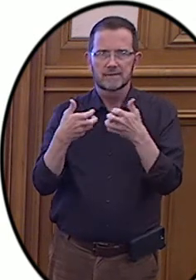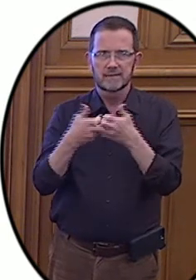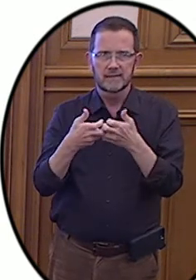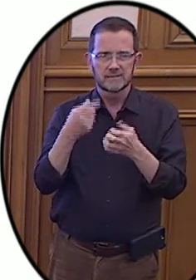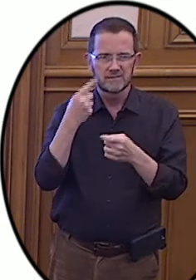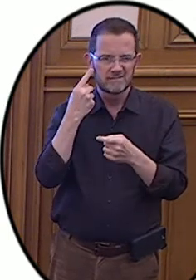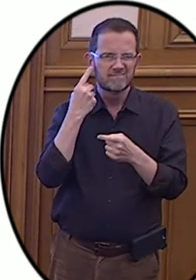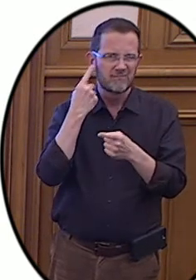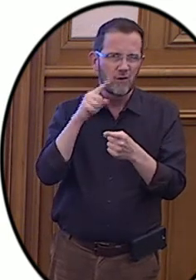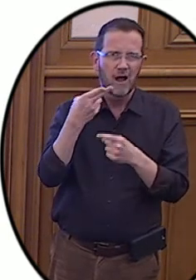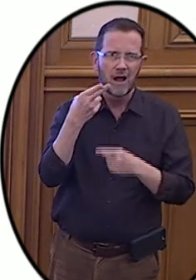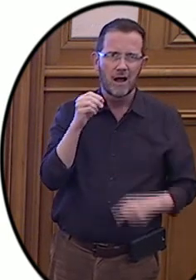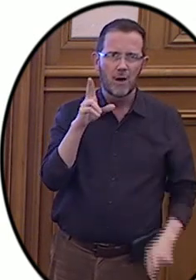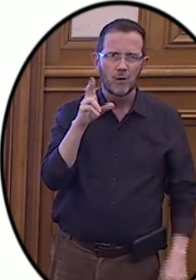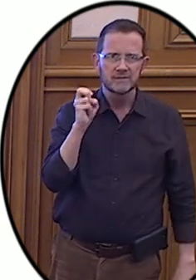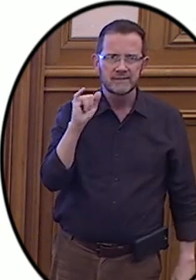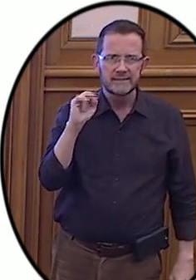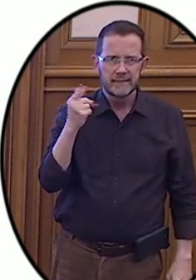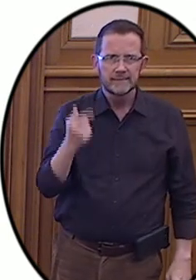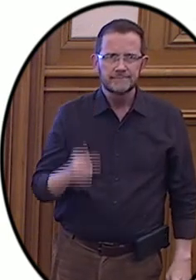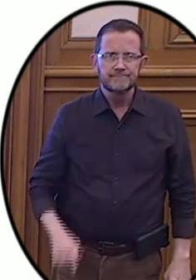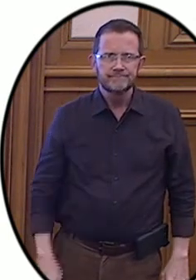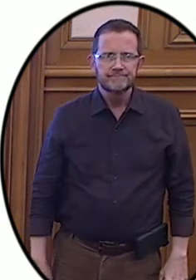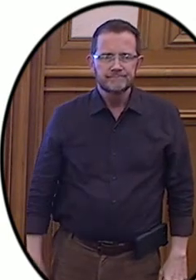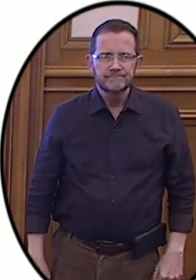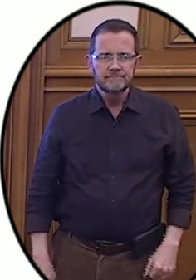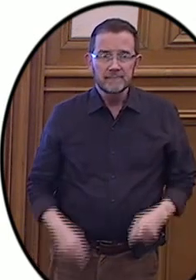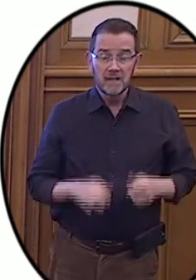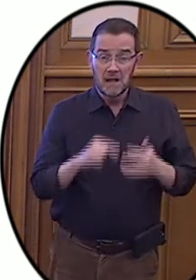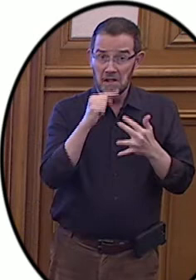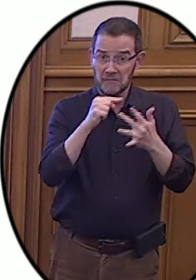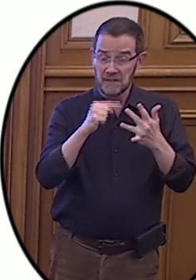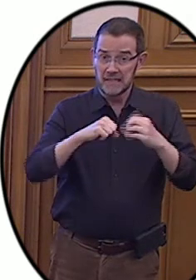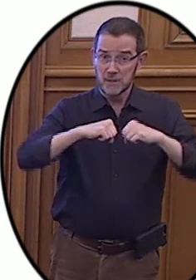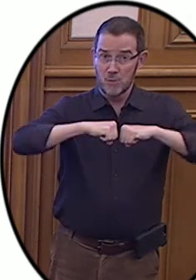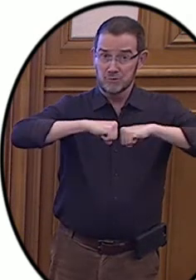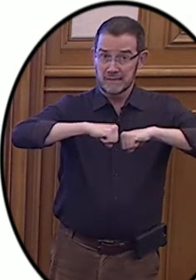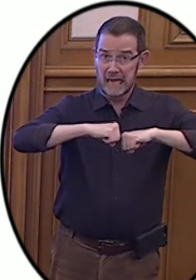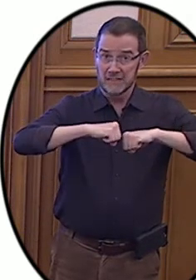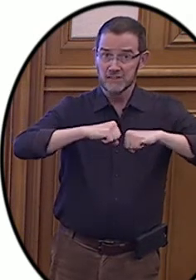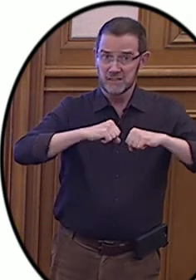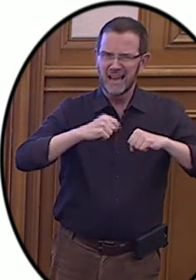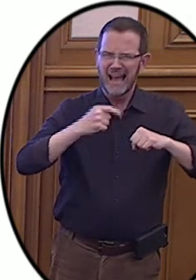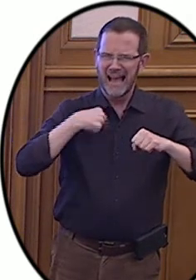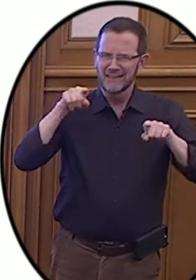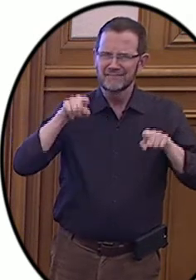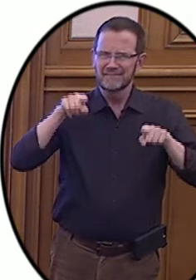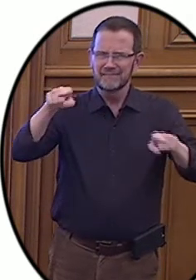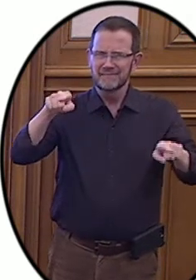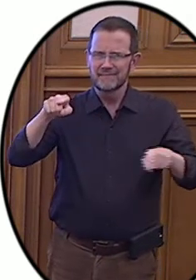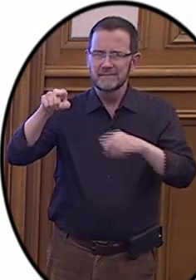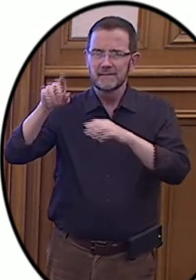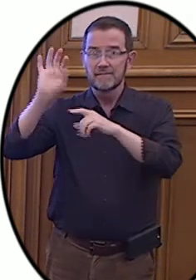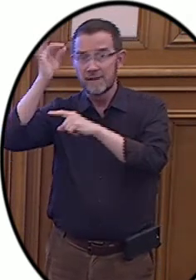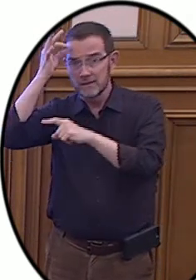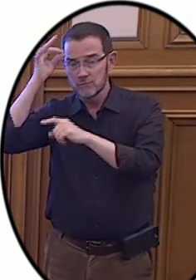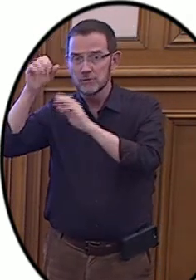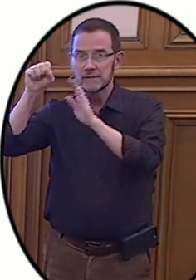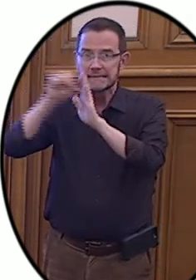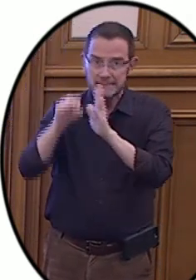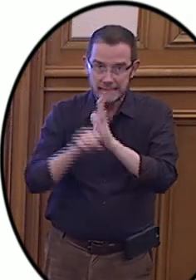noting that there are similar protections that exist at the federal and state and local